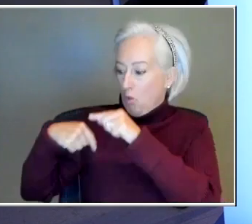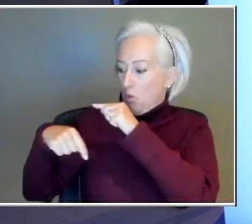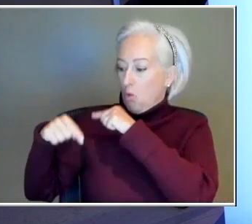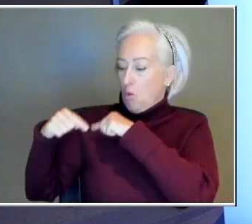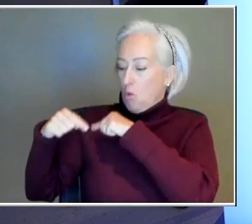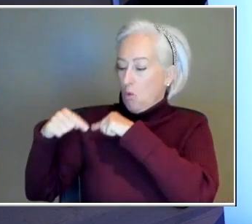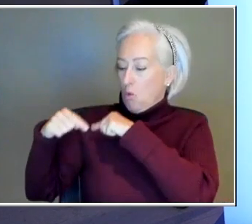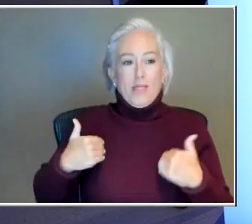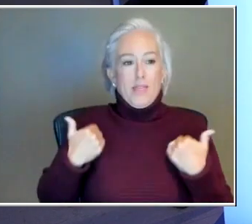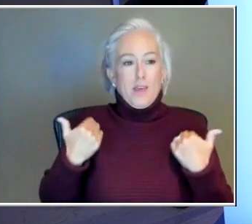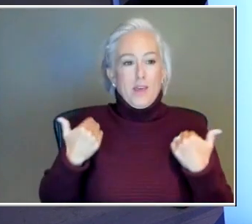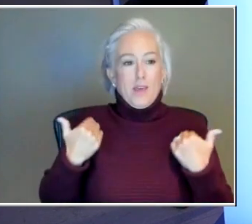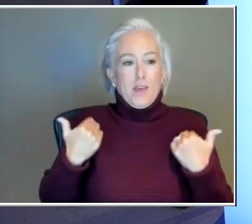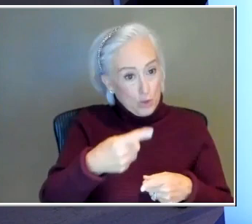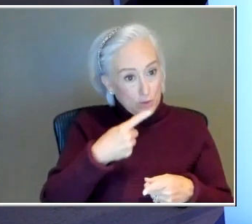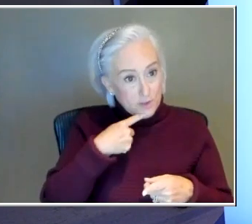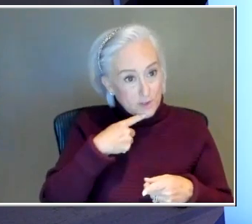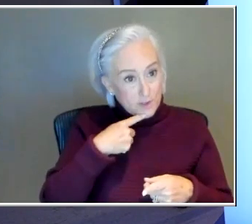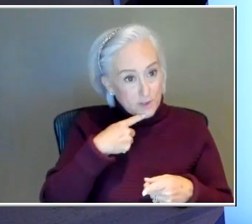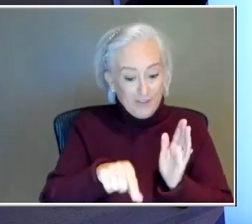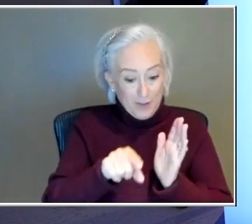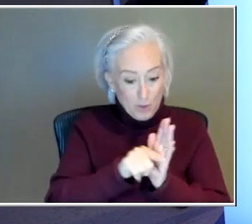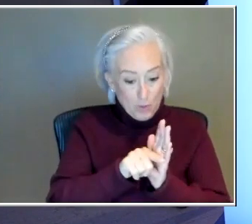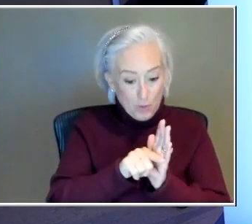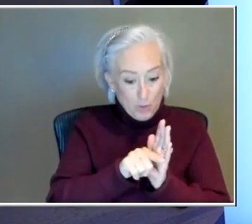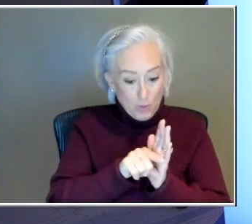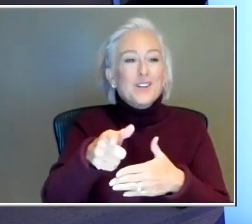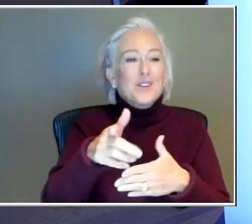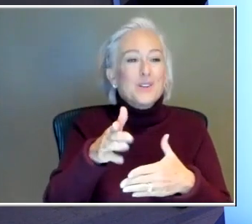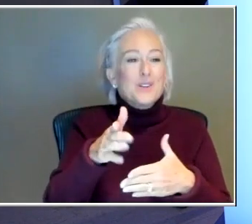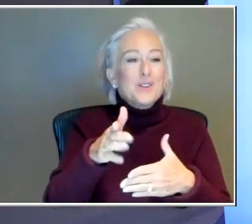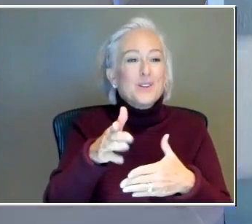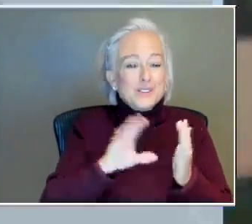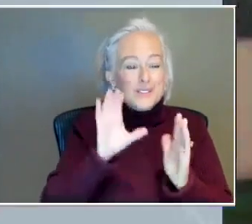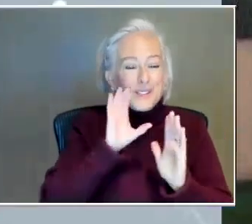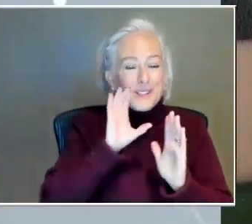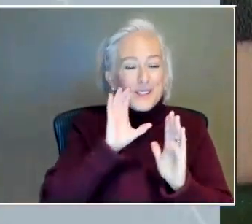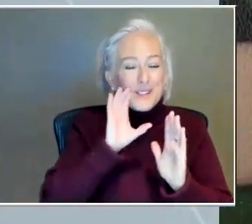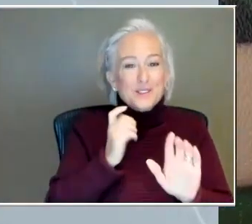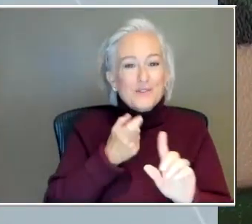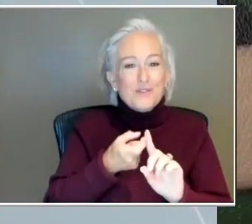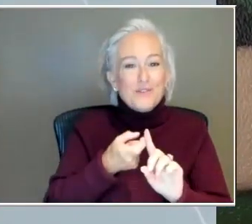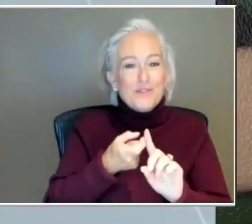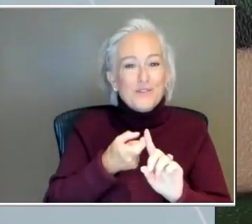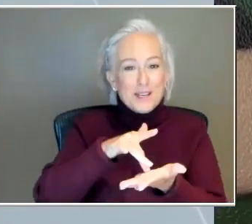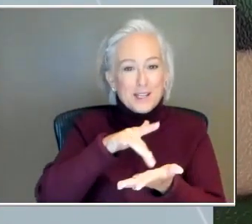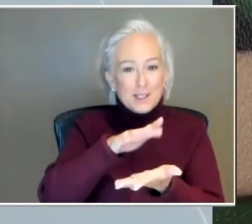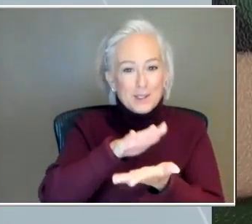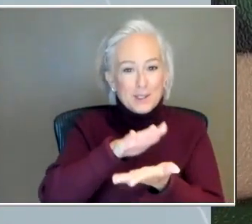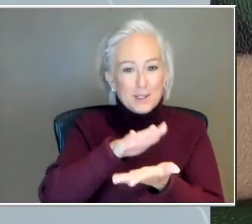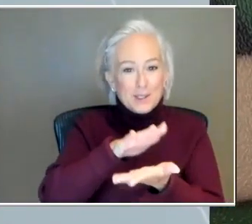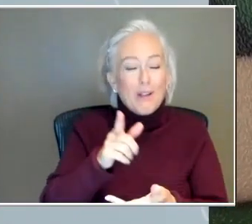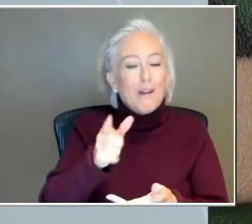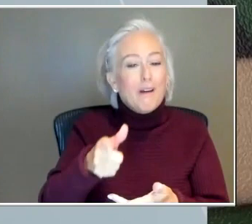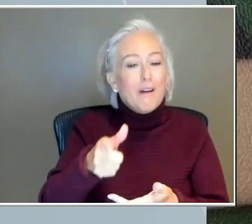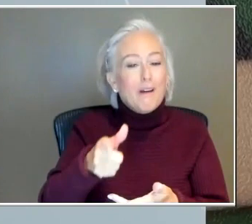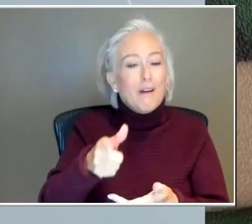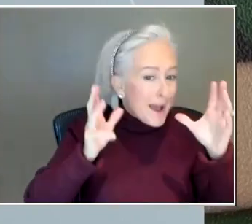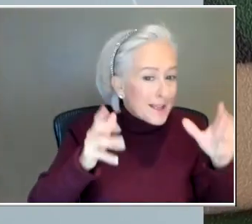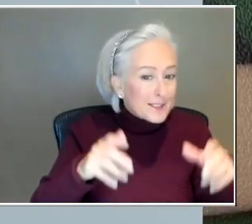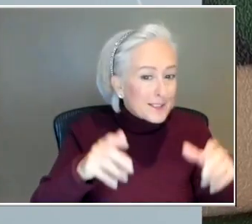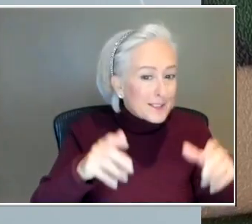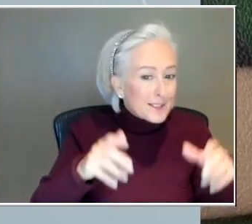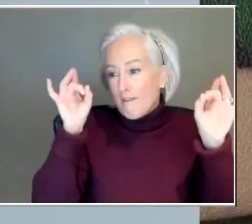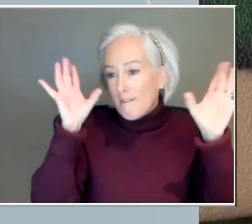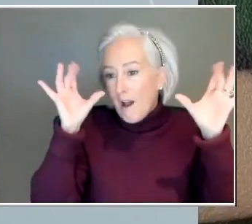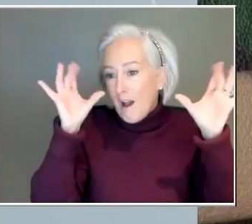shared some photos of you back in middle school. You played sports, basketball, volleyball. Of course, epilepsy